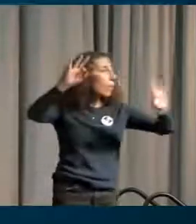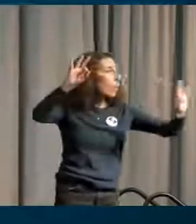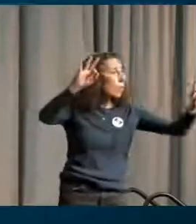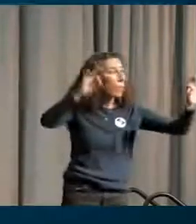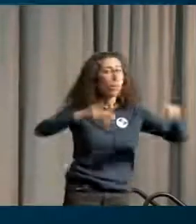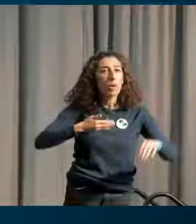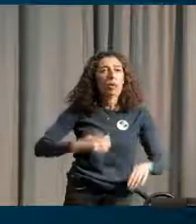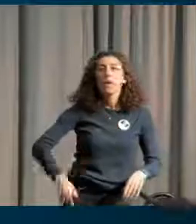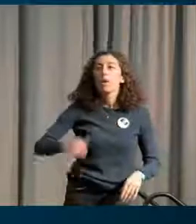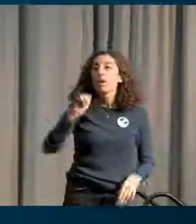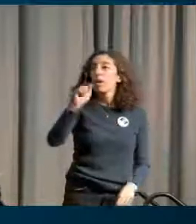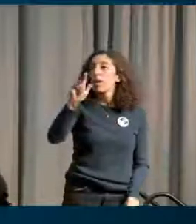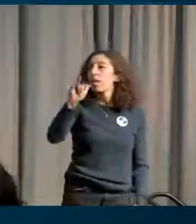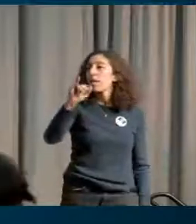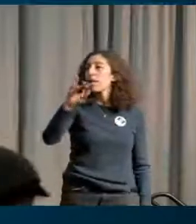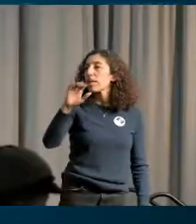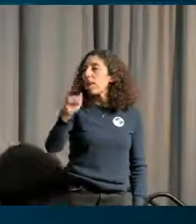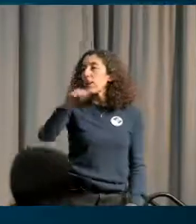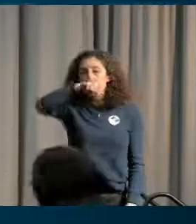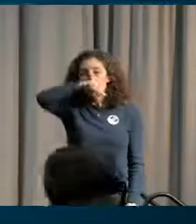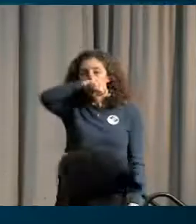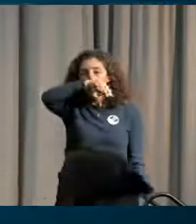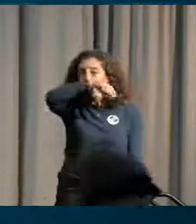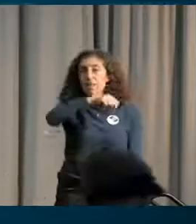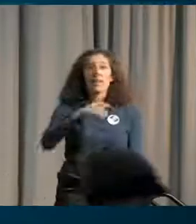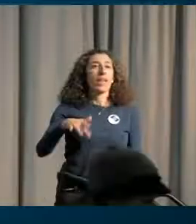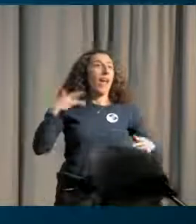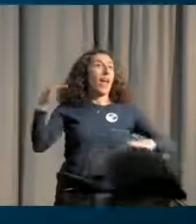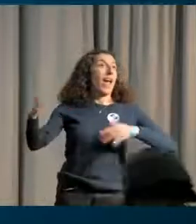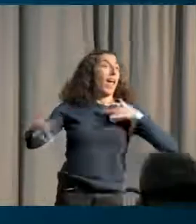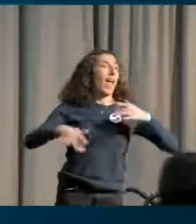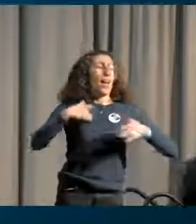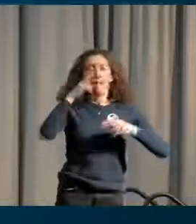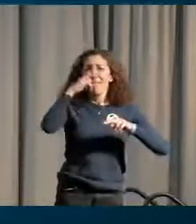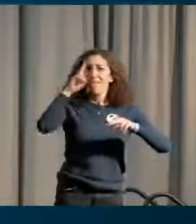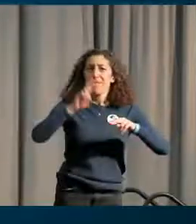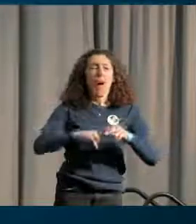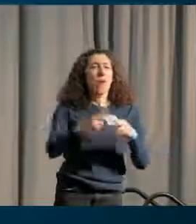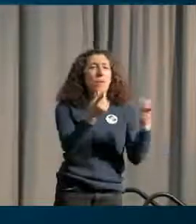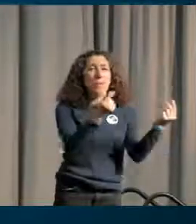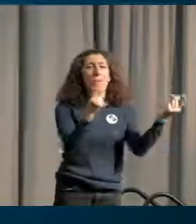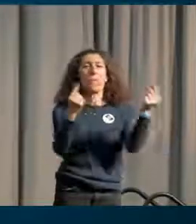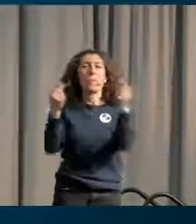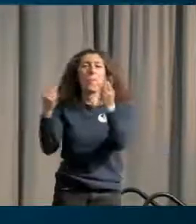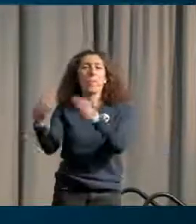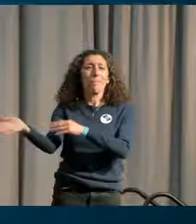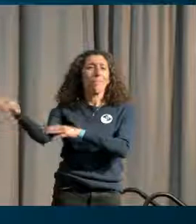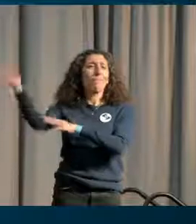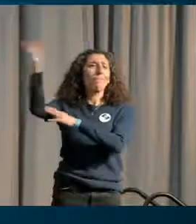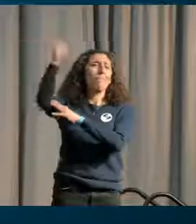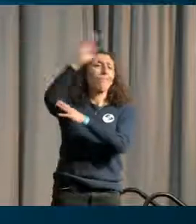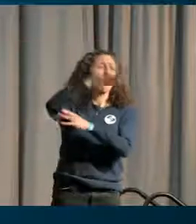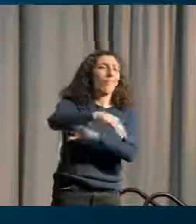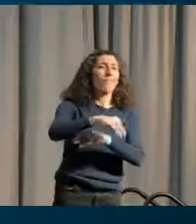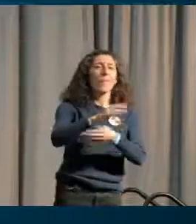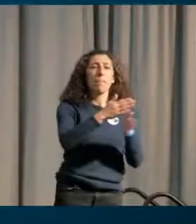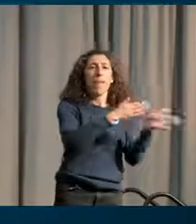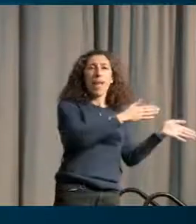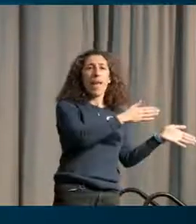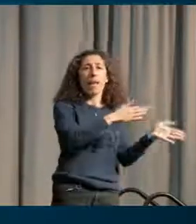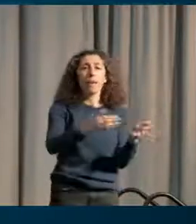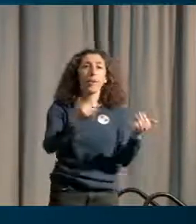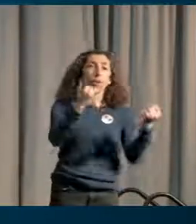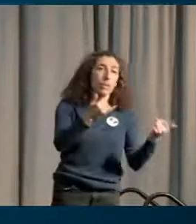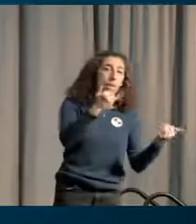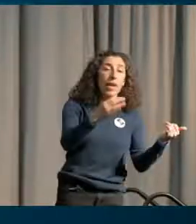my name is Alicia, and I am so excited to be here with you all today. We've got so many exciting things planned throughout Kids Week as well,